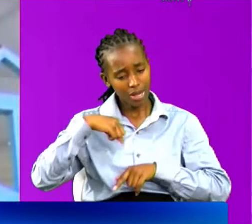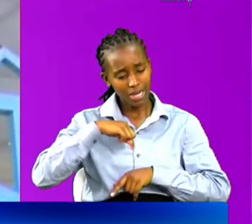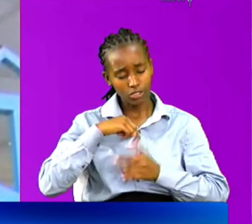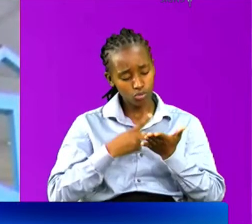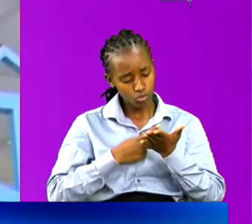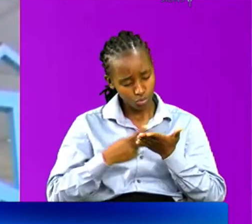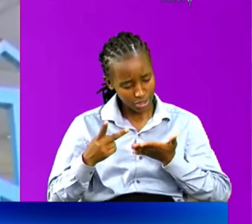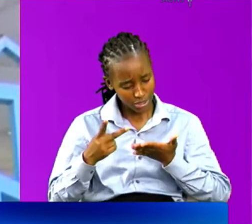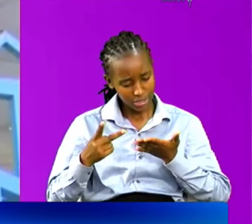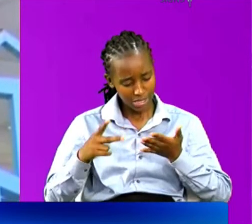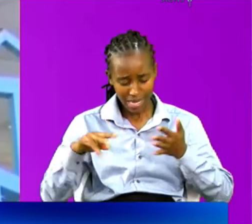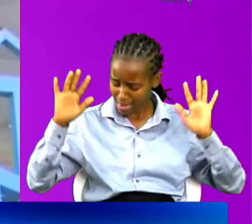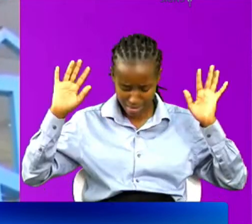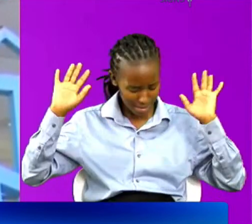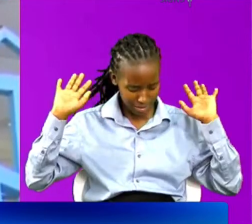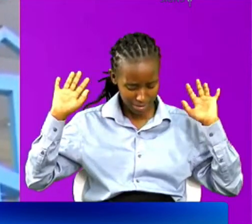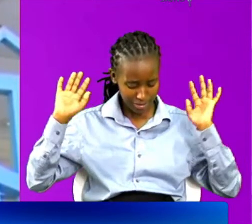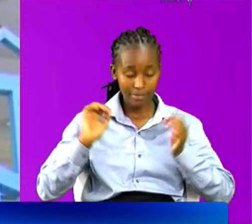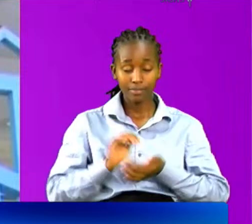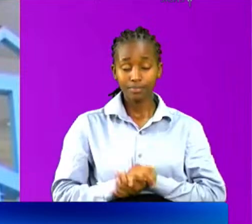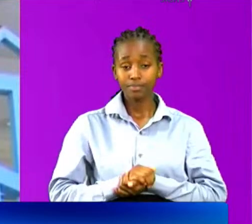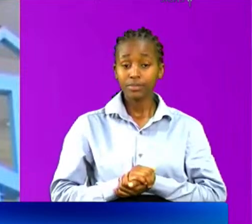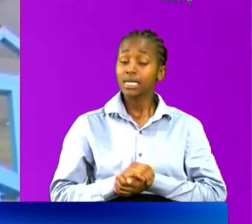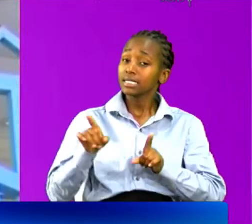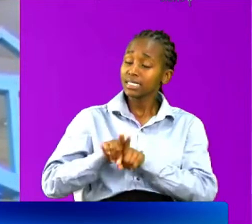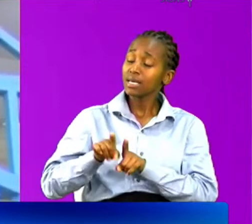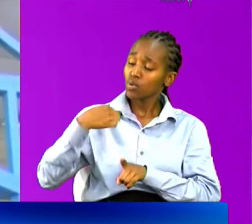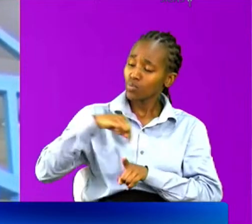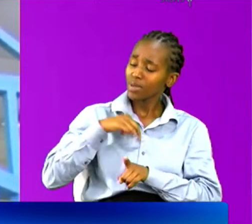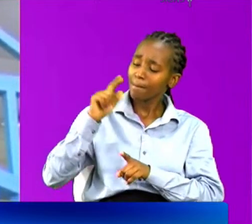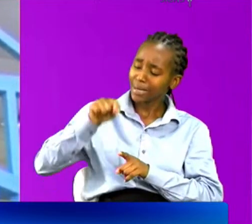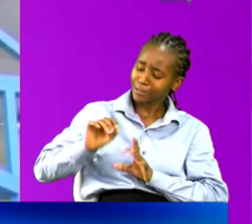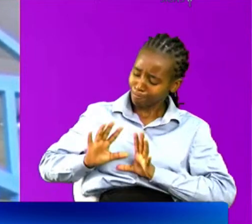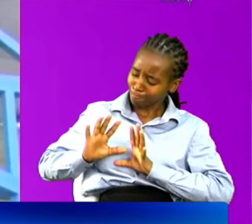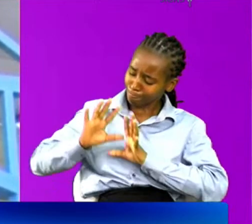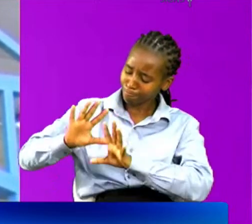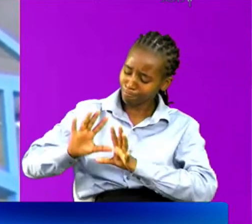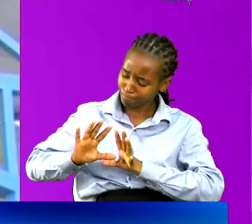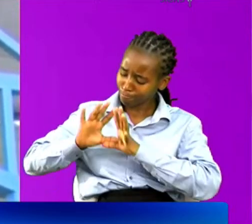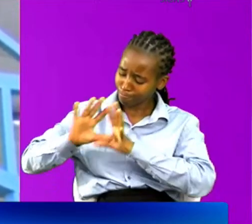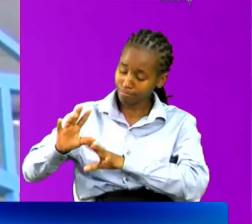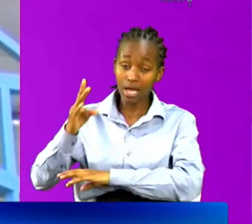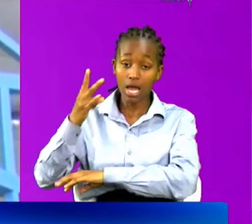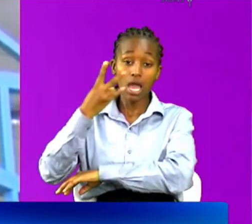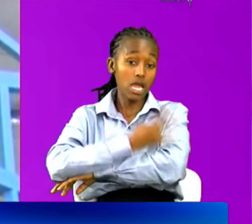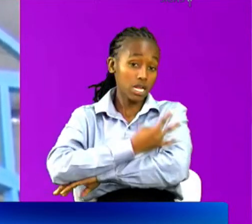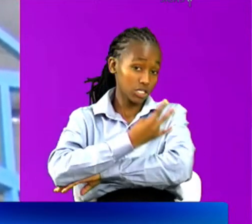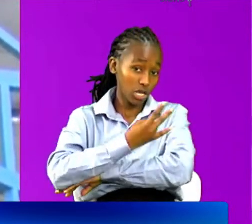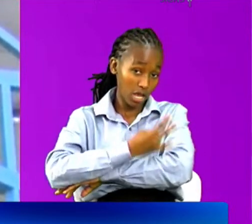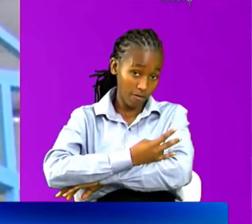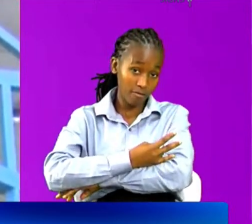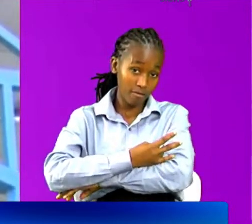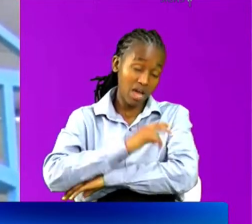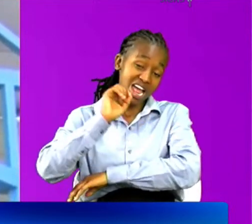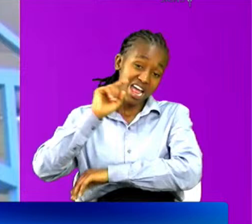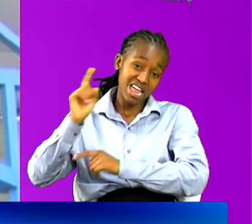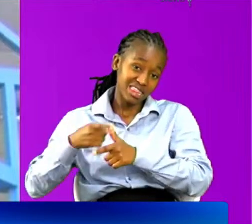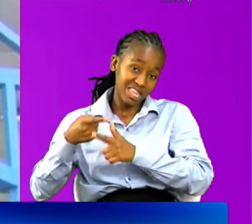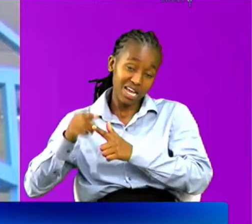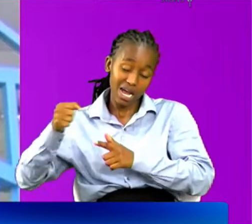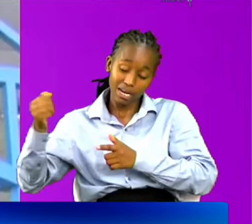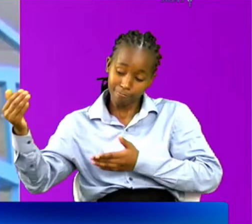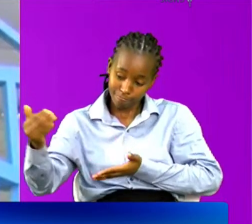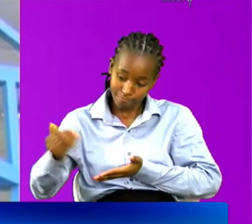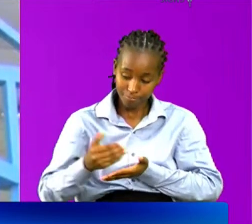As you give pressure to us, we have also to pressurize the NHIF to give us money. That's why we don't want to tell you that we are giving you money now that we don't